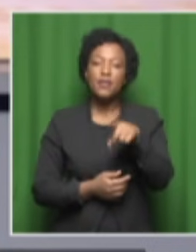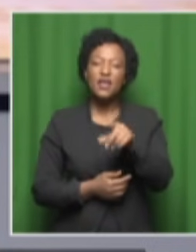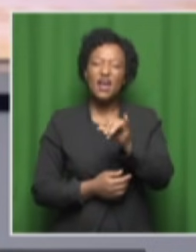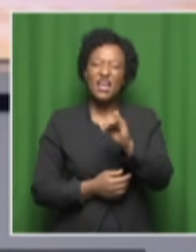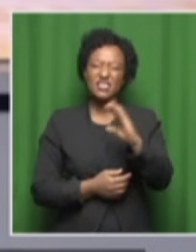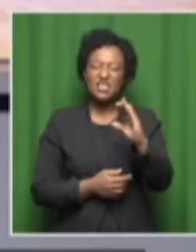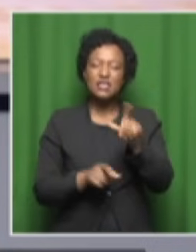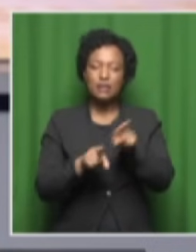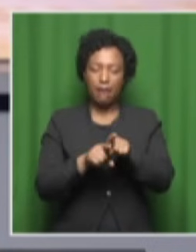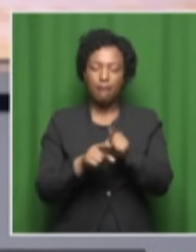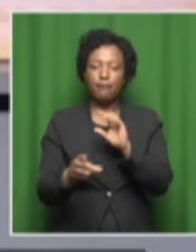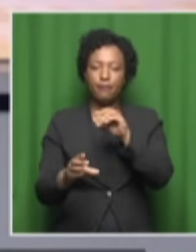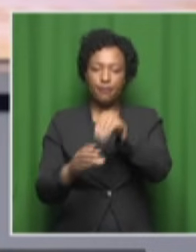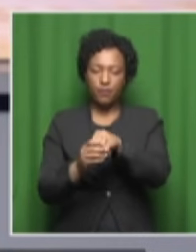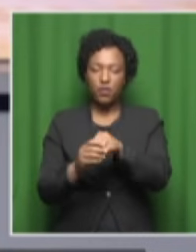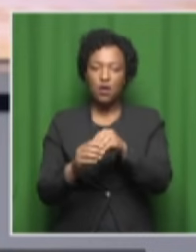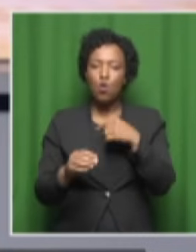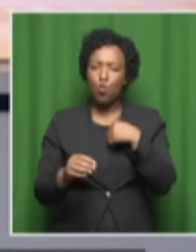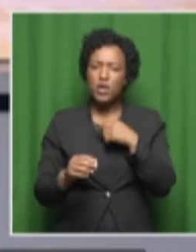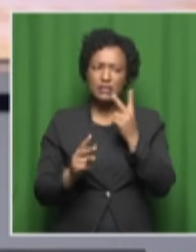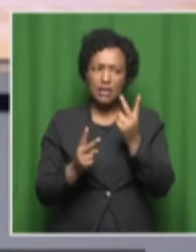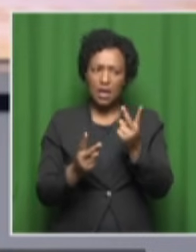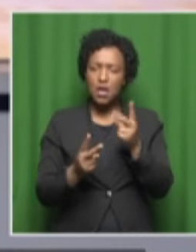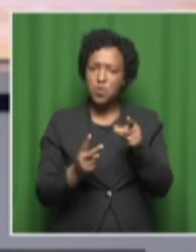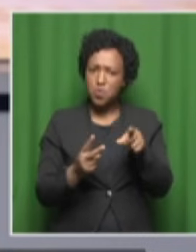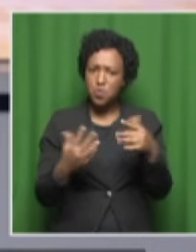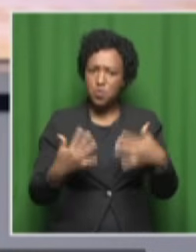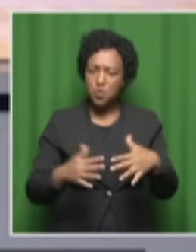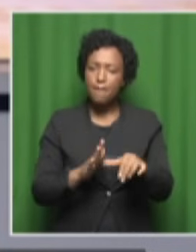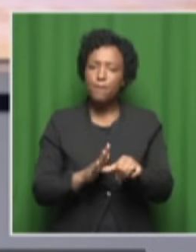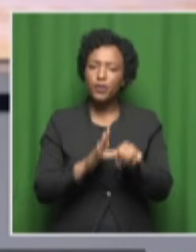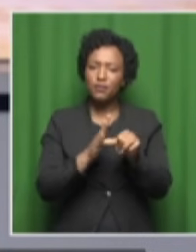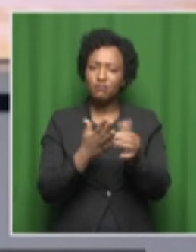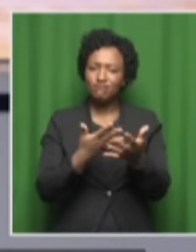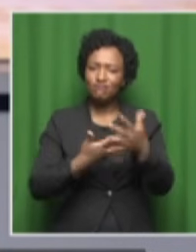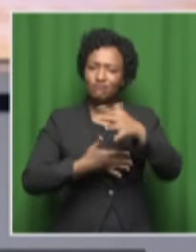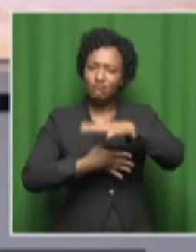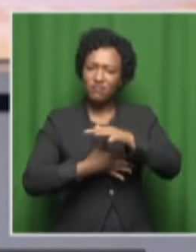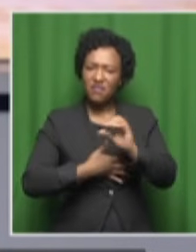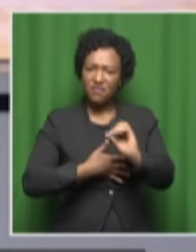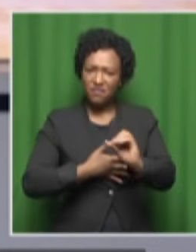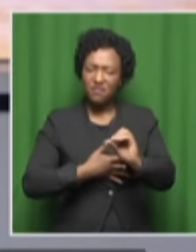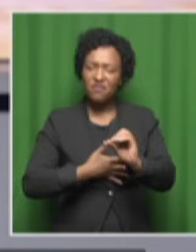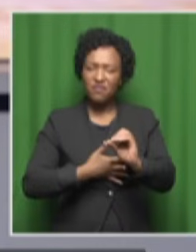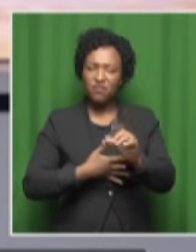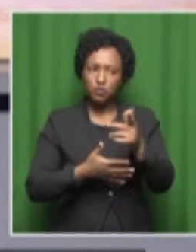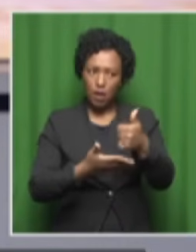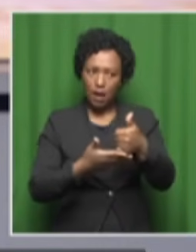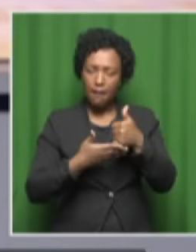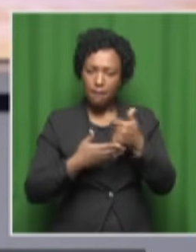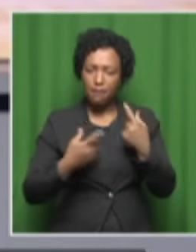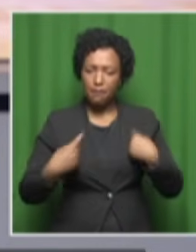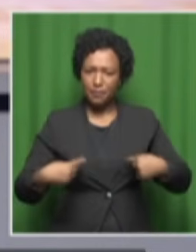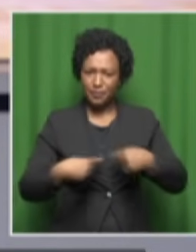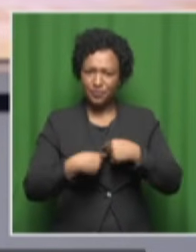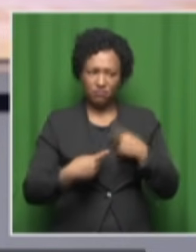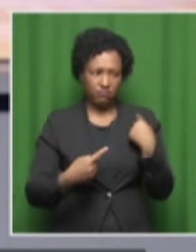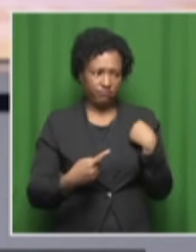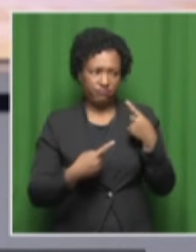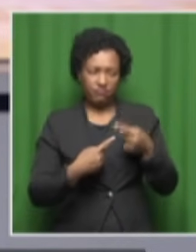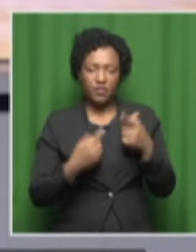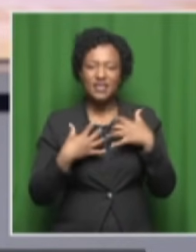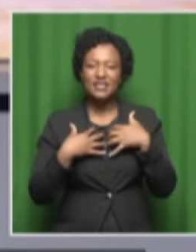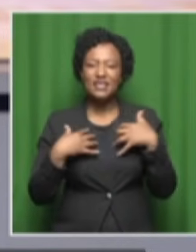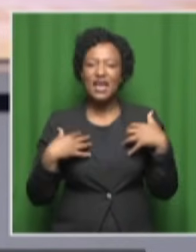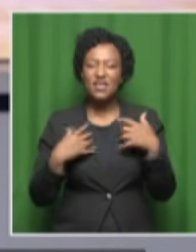this as a major priority, and also in helping us to deal with what has been a stress